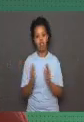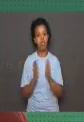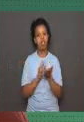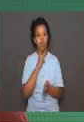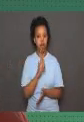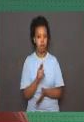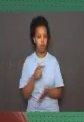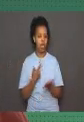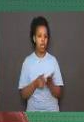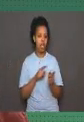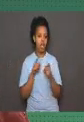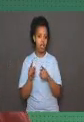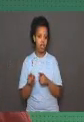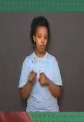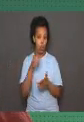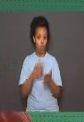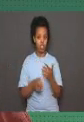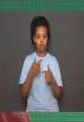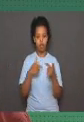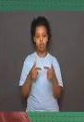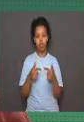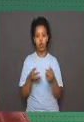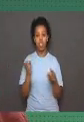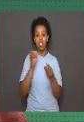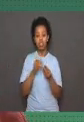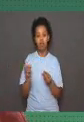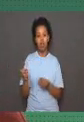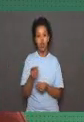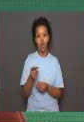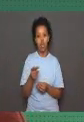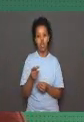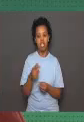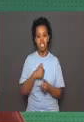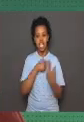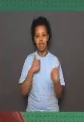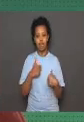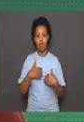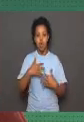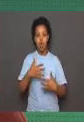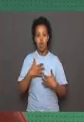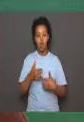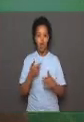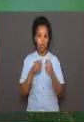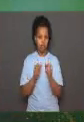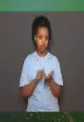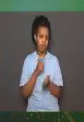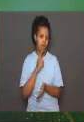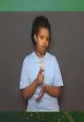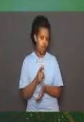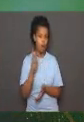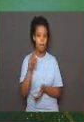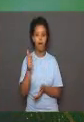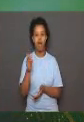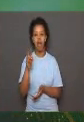flight. This would result in an increased heart rate, for example.